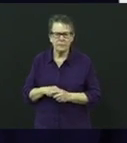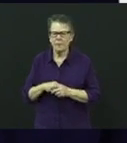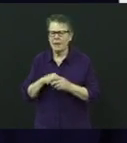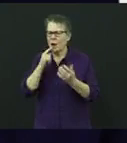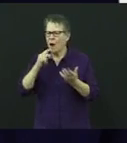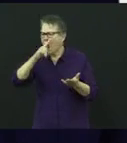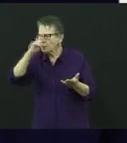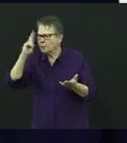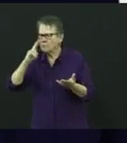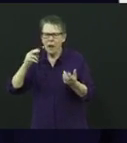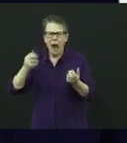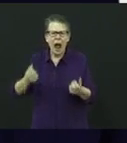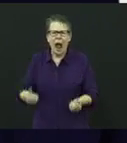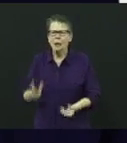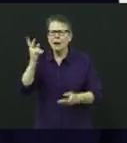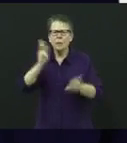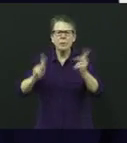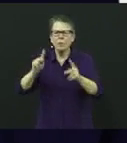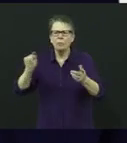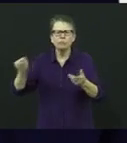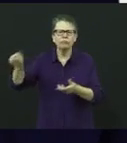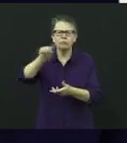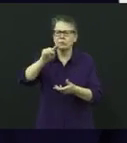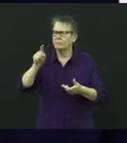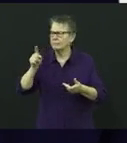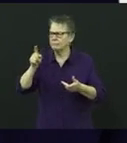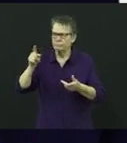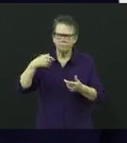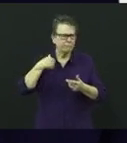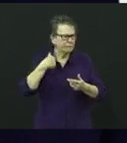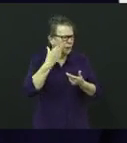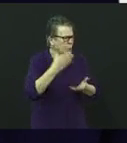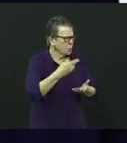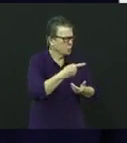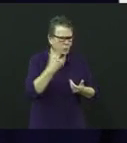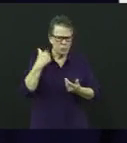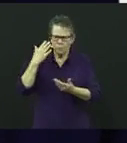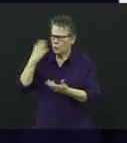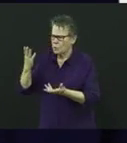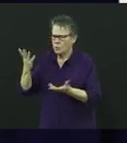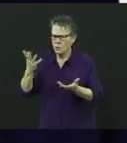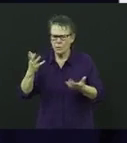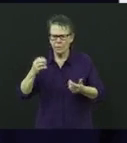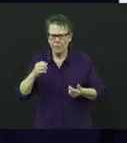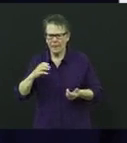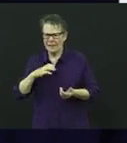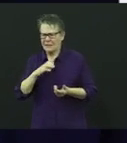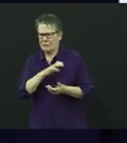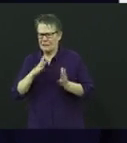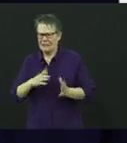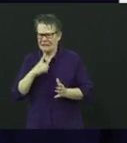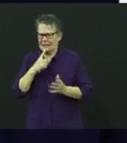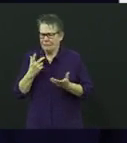are pretty packed with all types of things, but certainly impacted by patients with COVID-19.